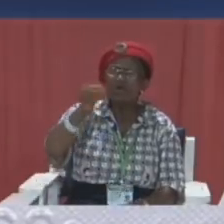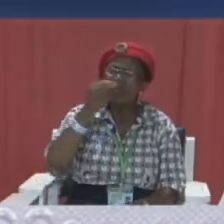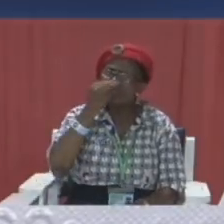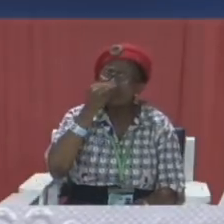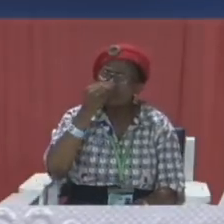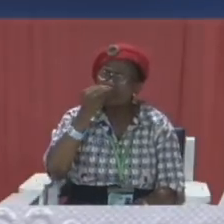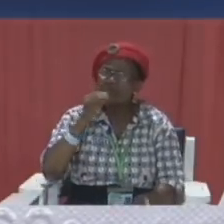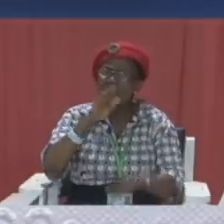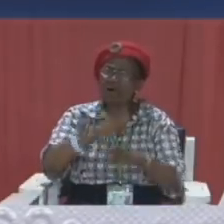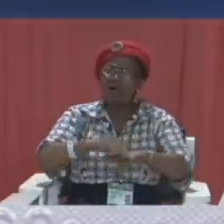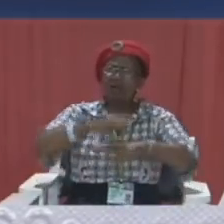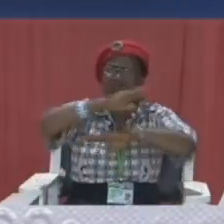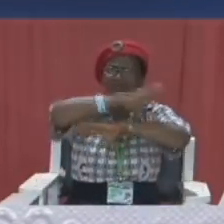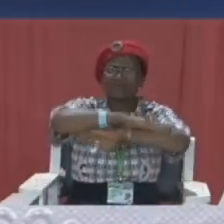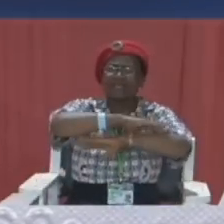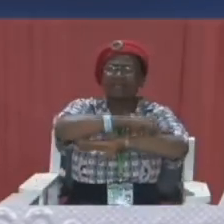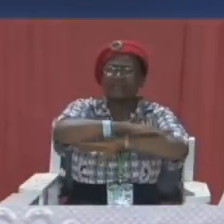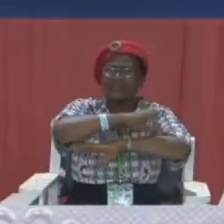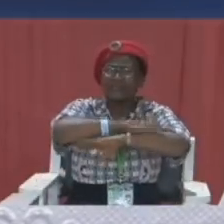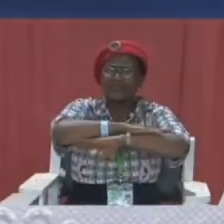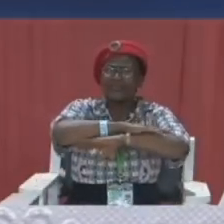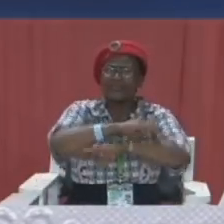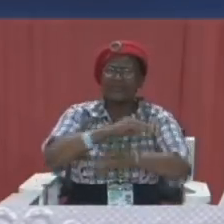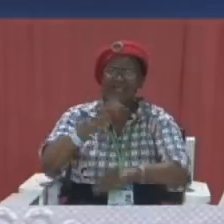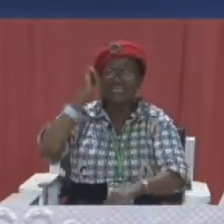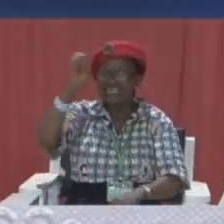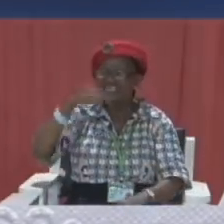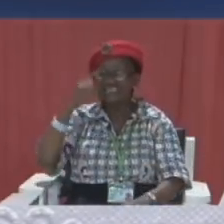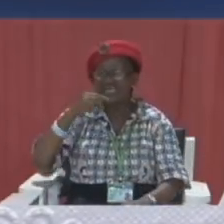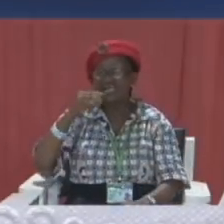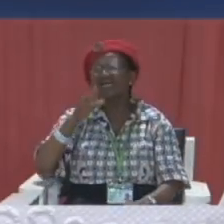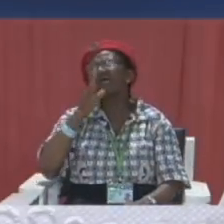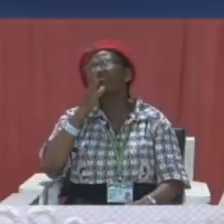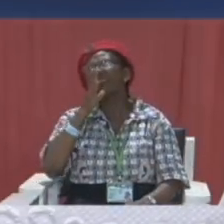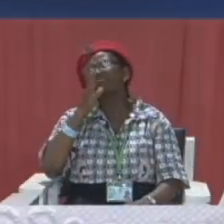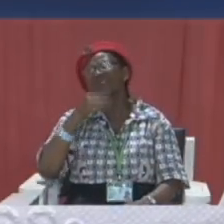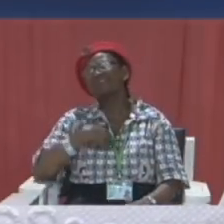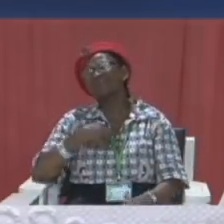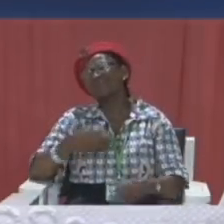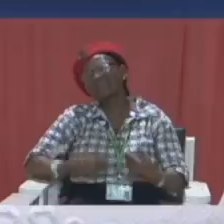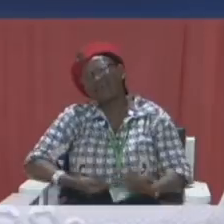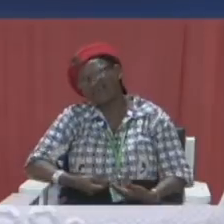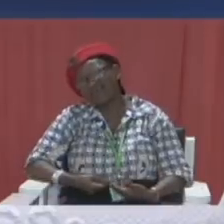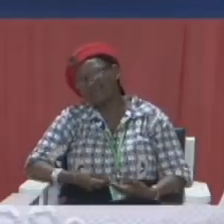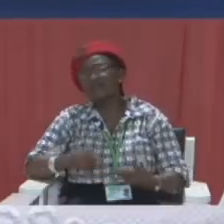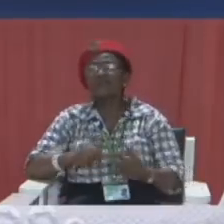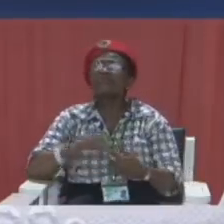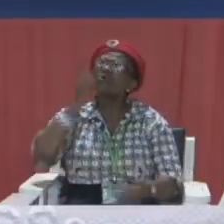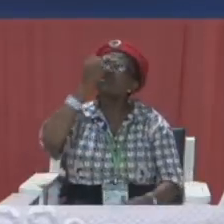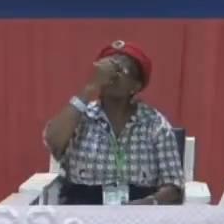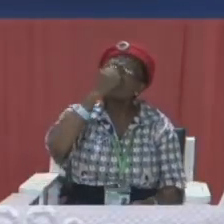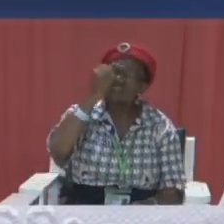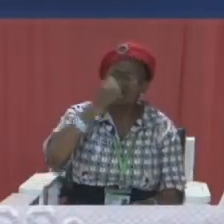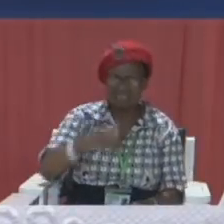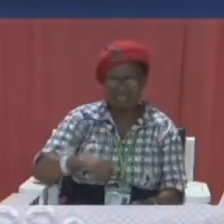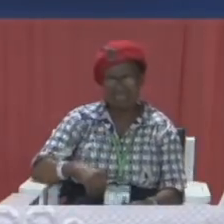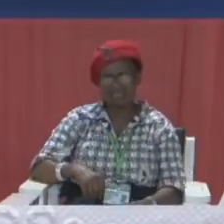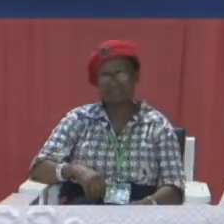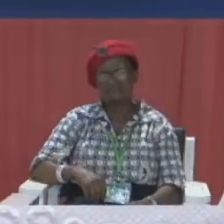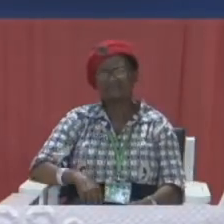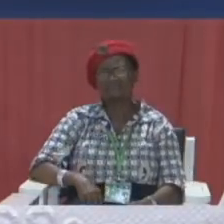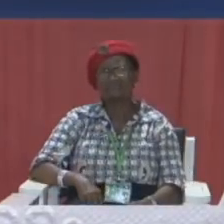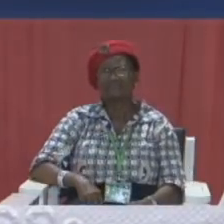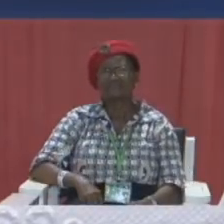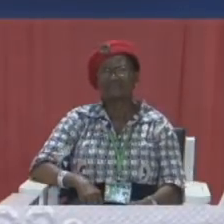table. He said, Mama, no, I'm too tired to eat. Oh, yeah, oti re mi joki ma jeun lo ati e ti